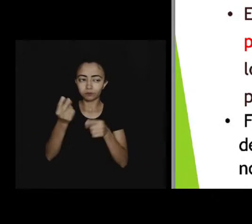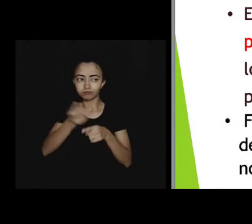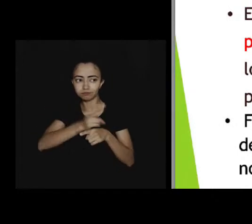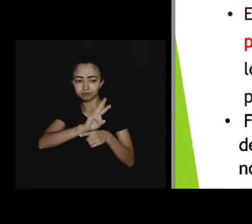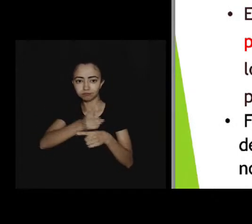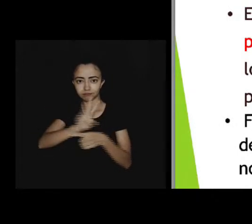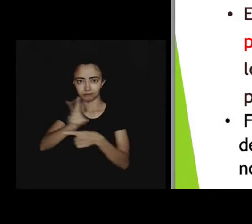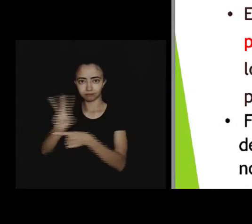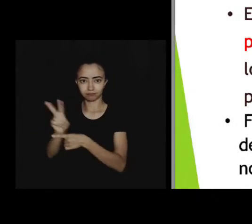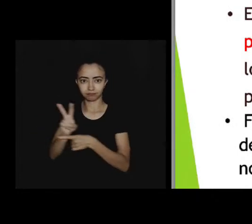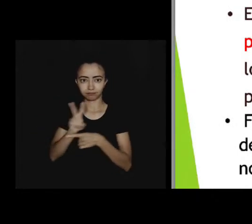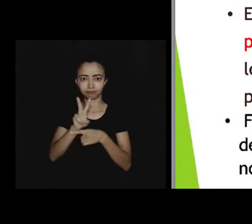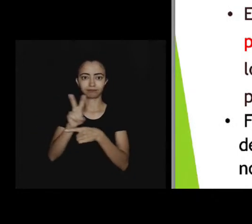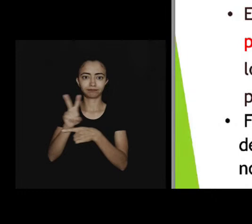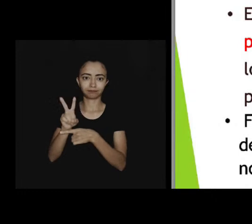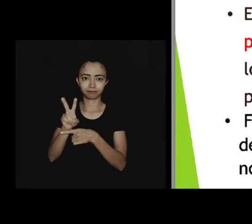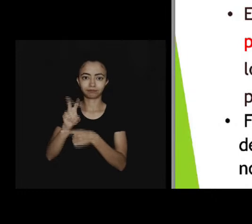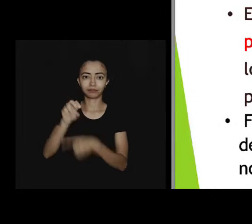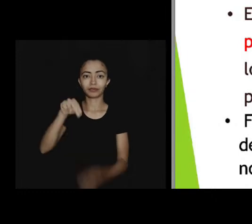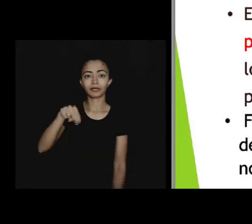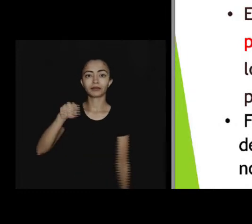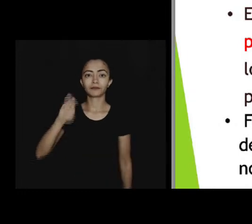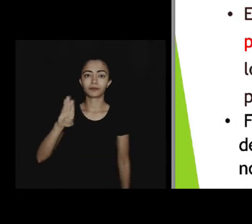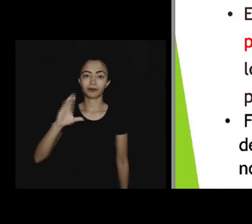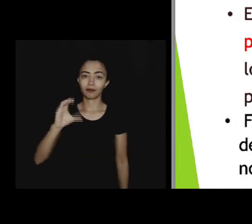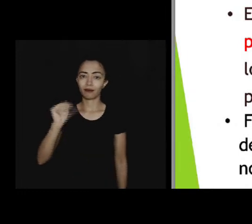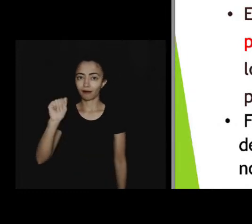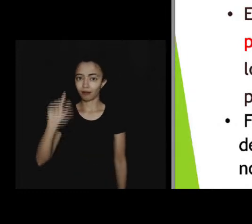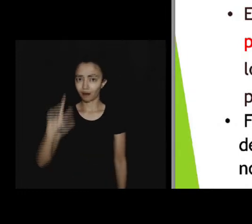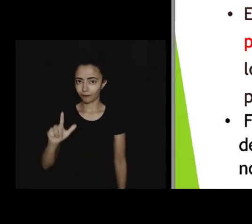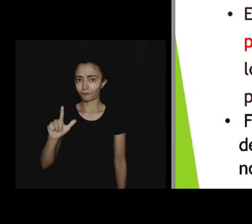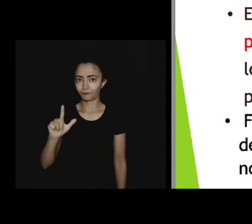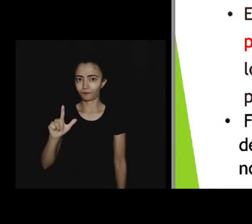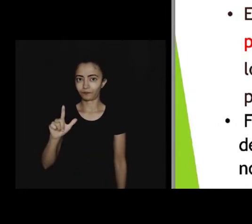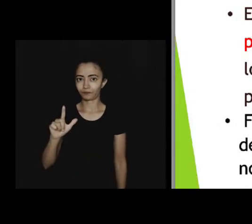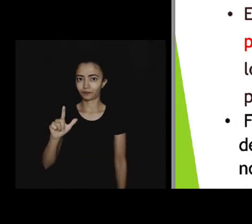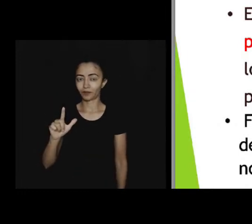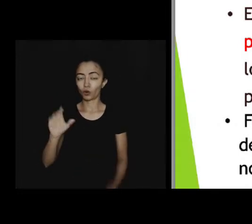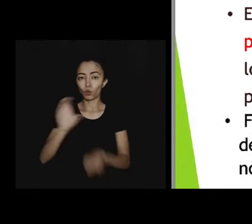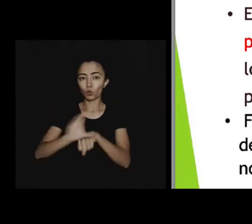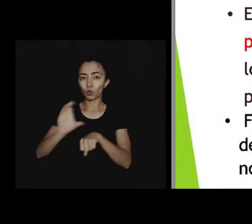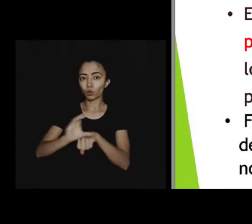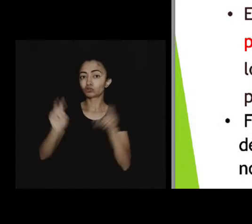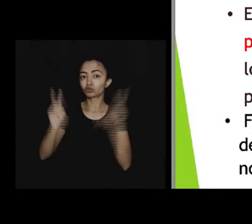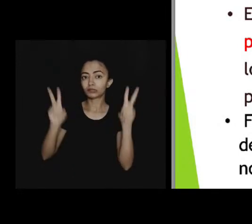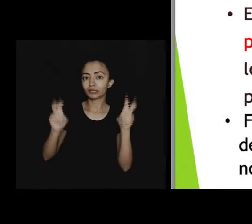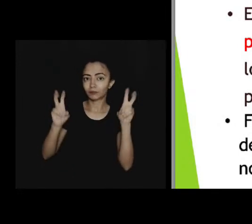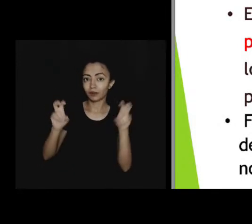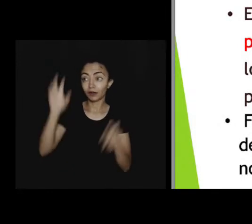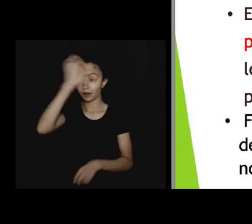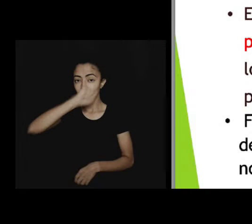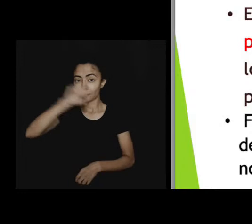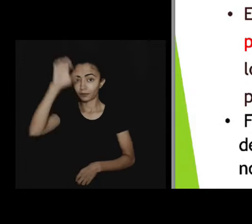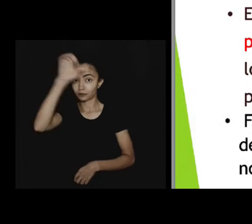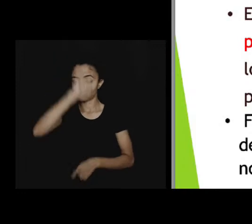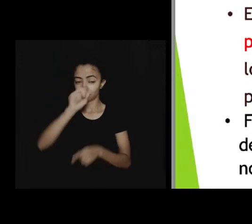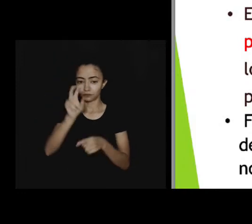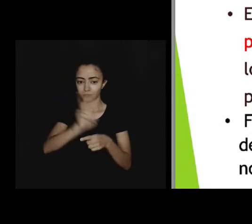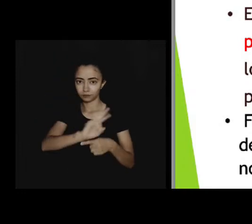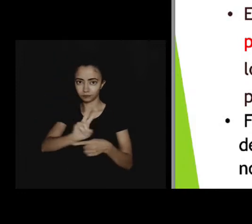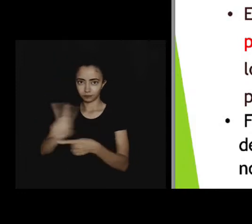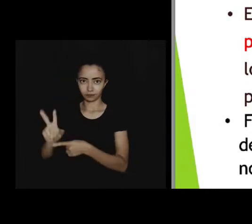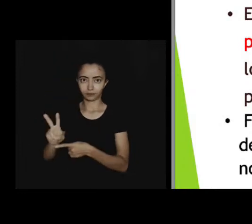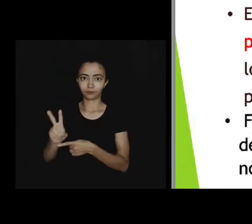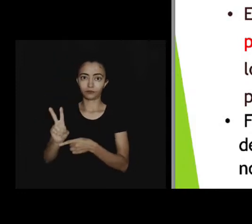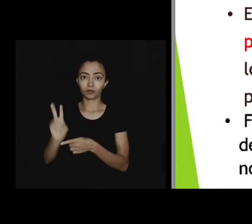about the NBCal monitoring. So it was called Learning to Monitor. That was the name of it. There